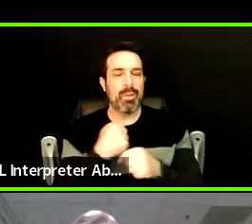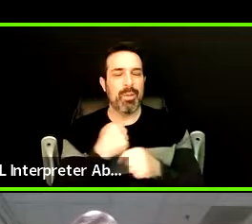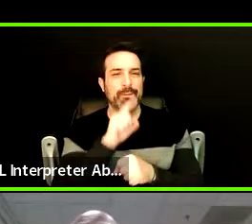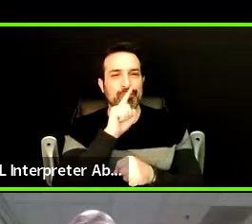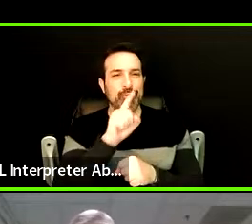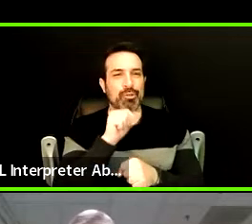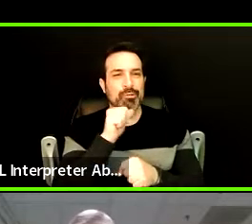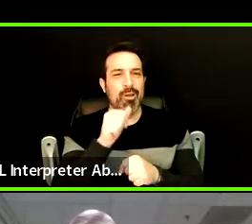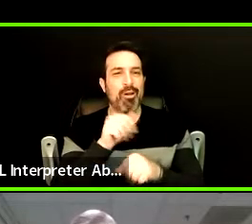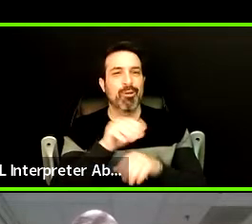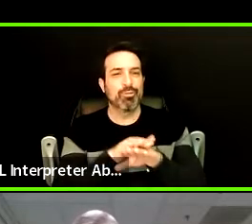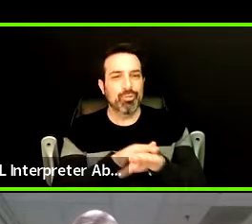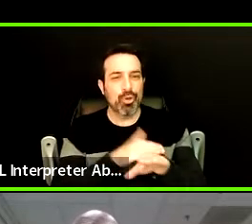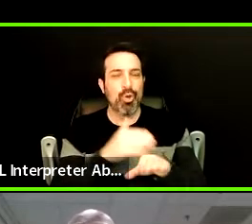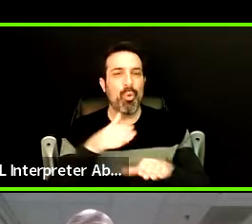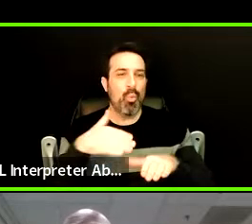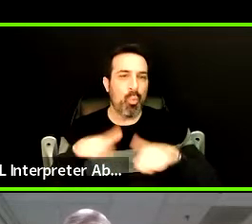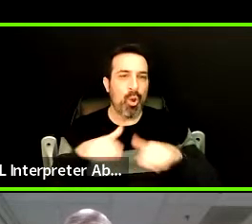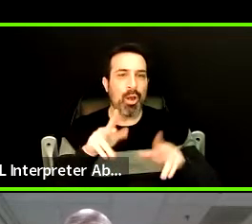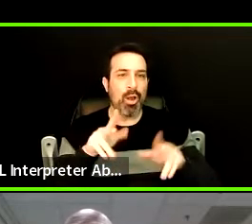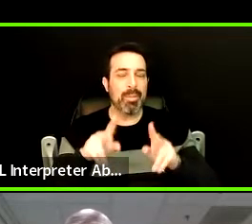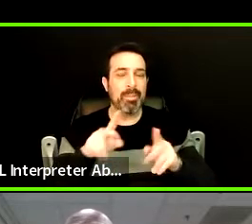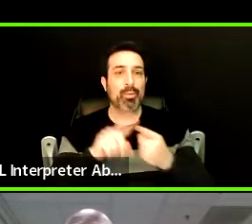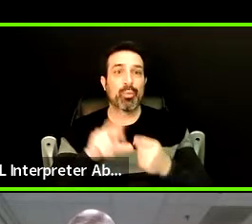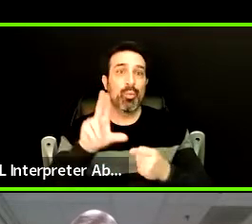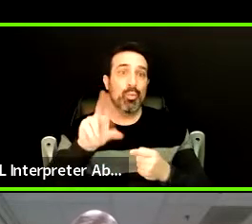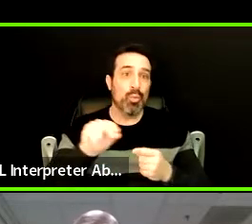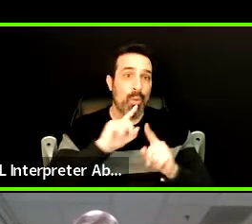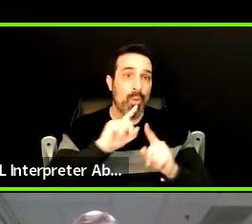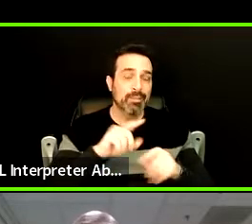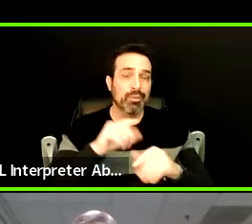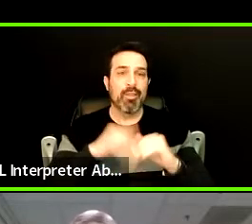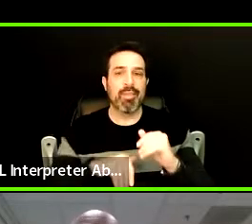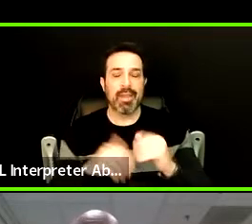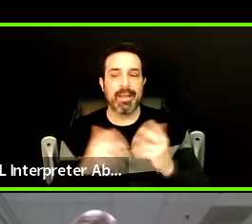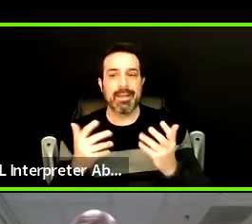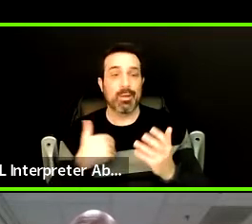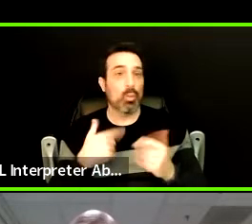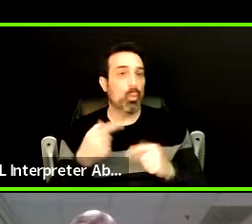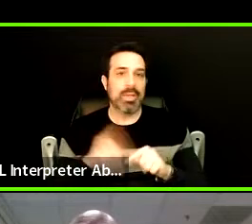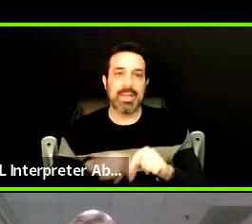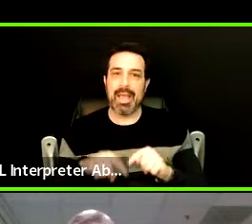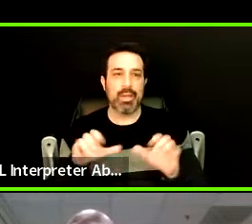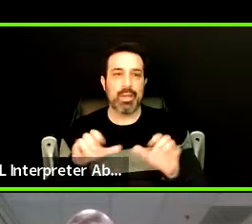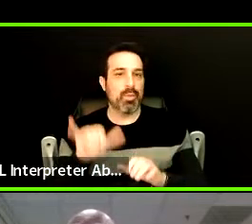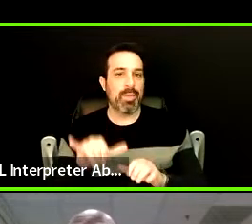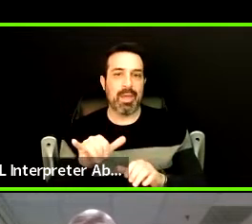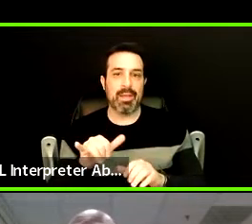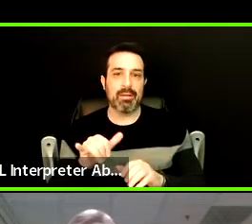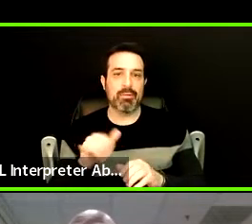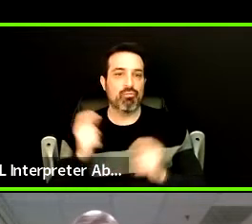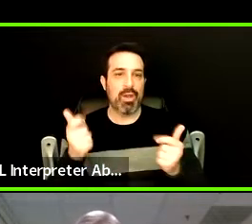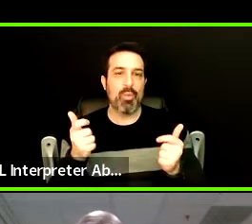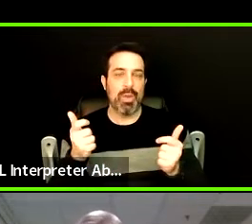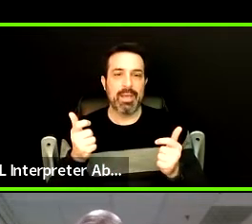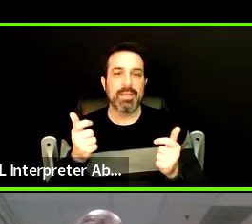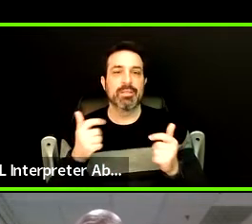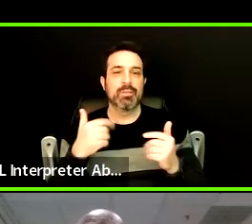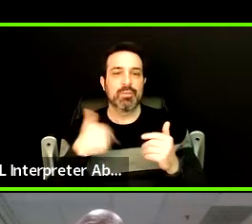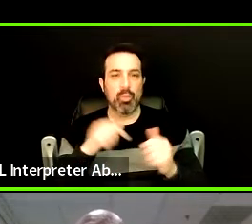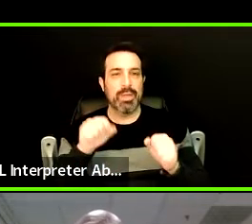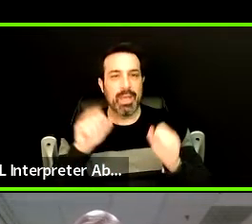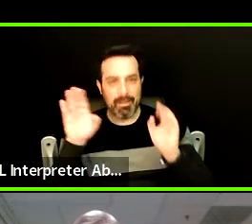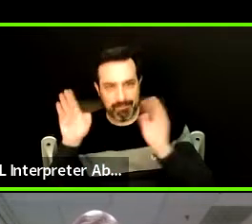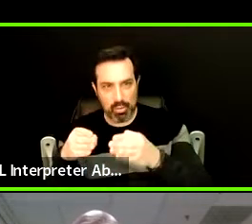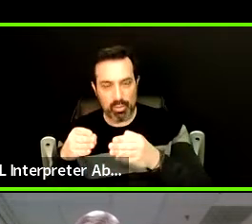we don't slow walk people to the no answer instead of the we can't do this answer right out the gate, so that we can actually